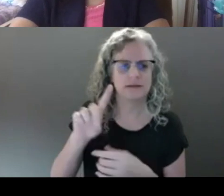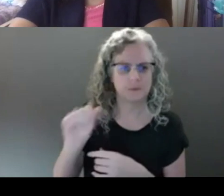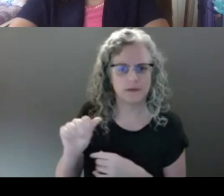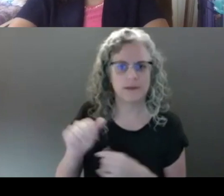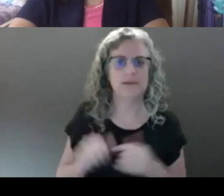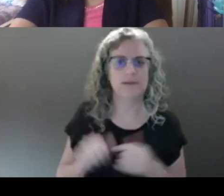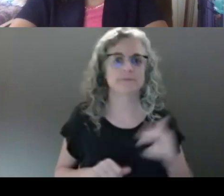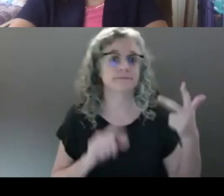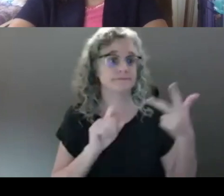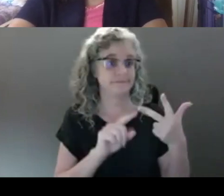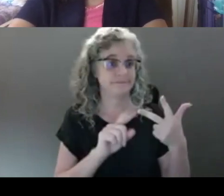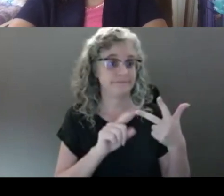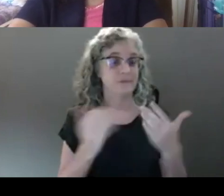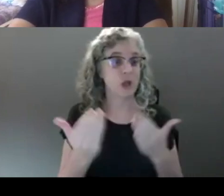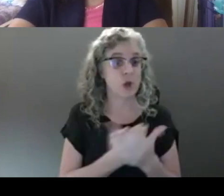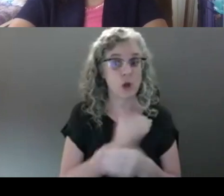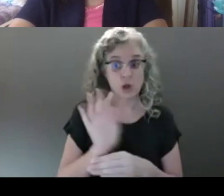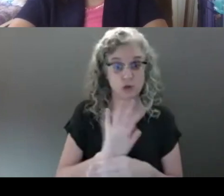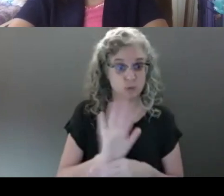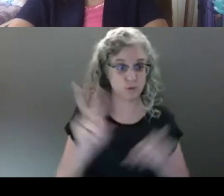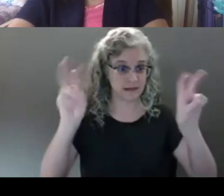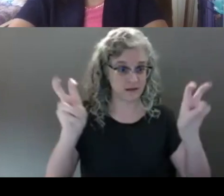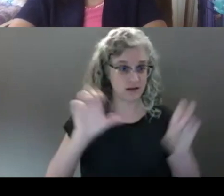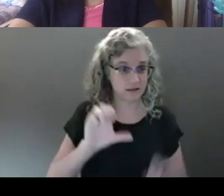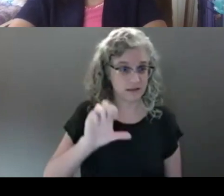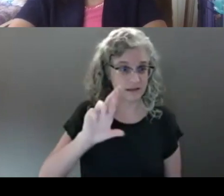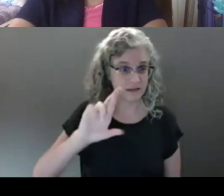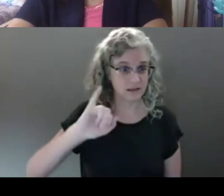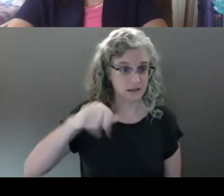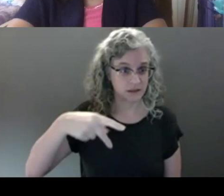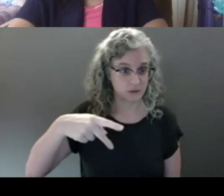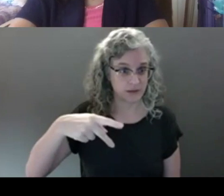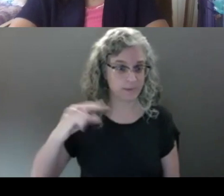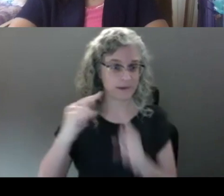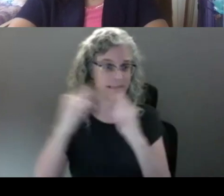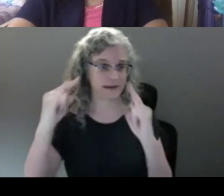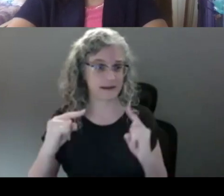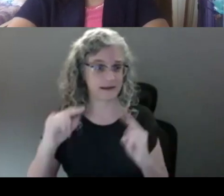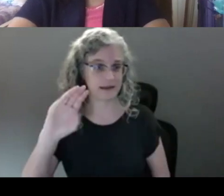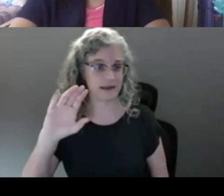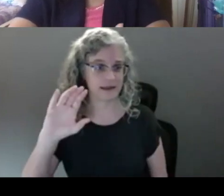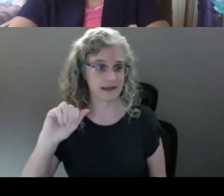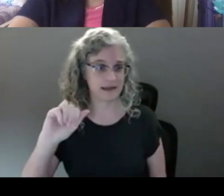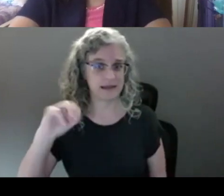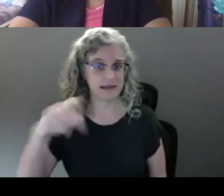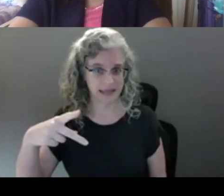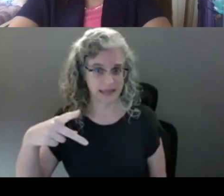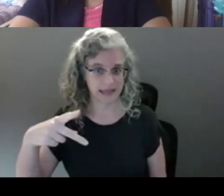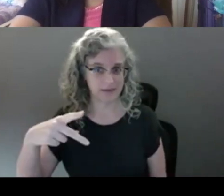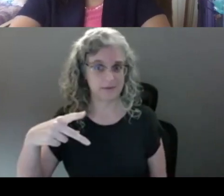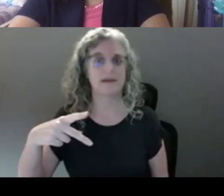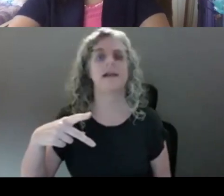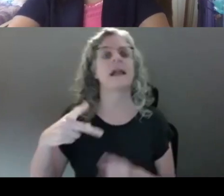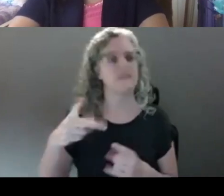is offering a free online course to have conversations regarding disability and the disability rights